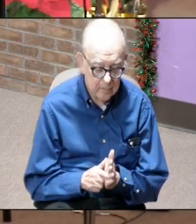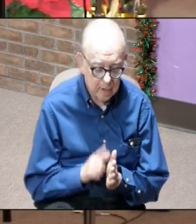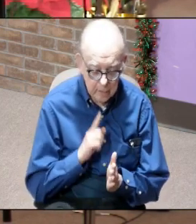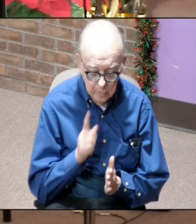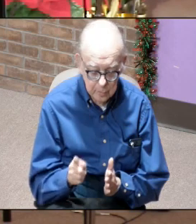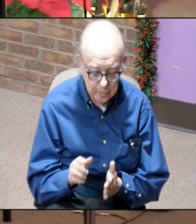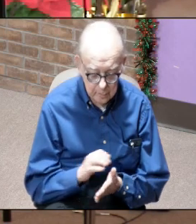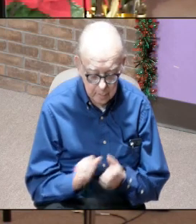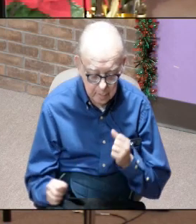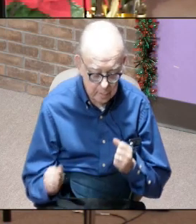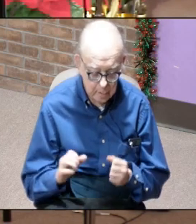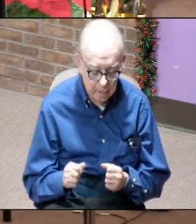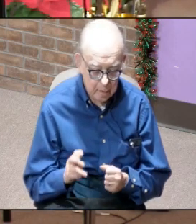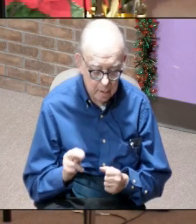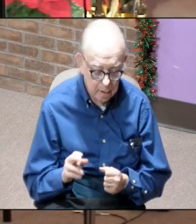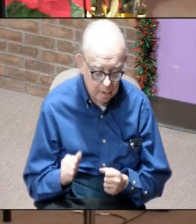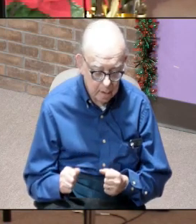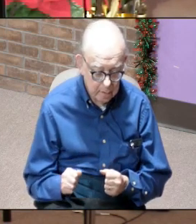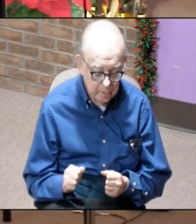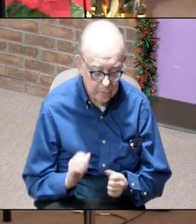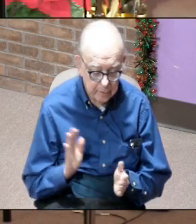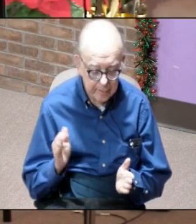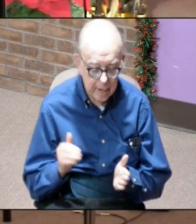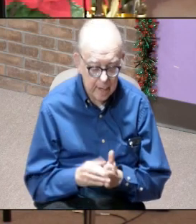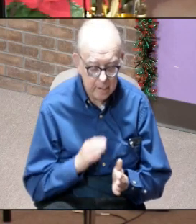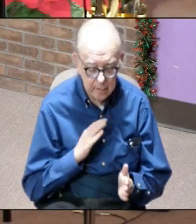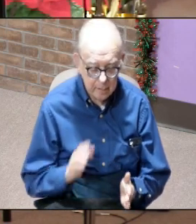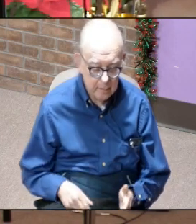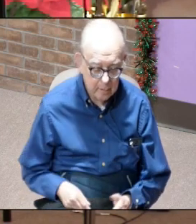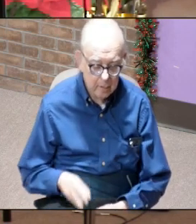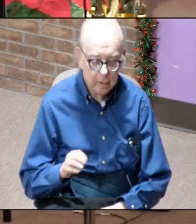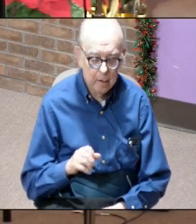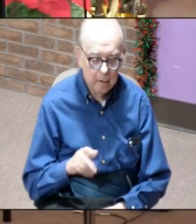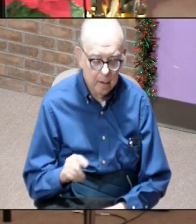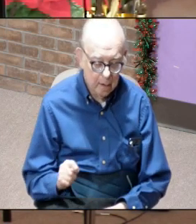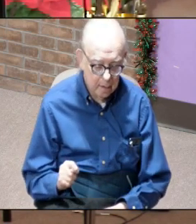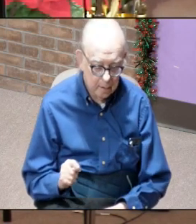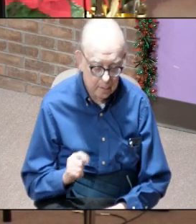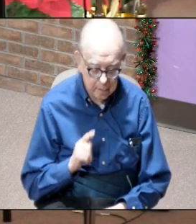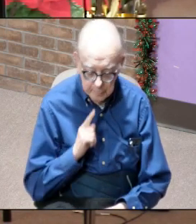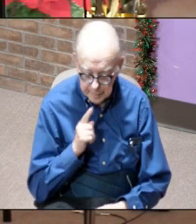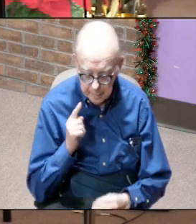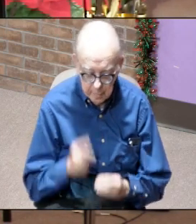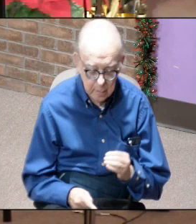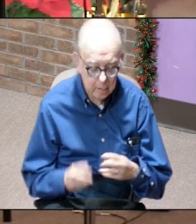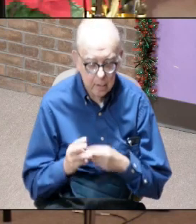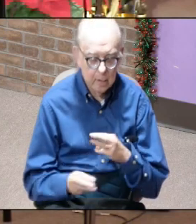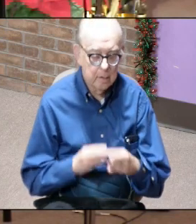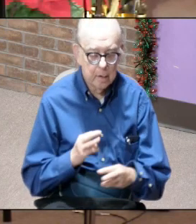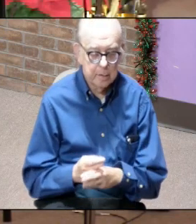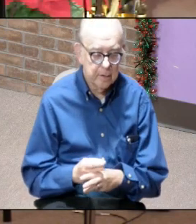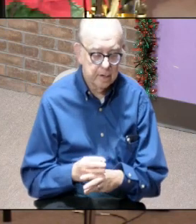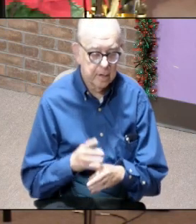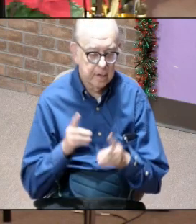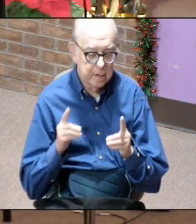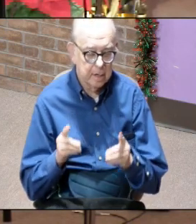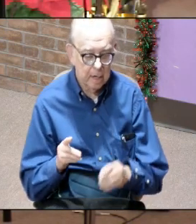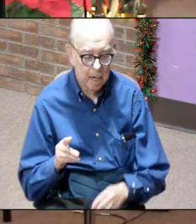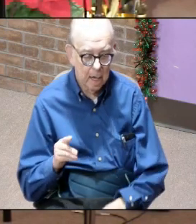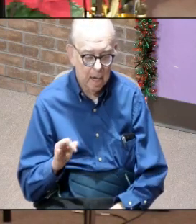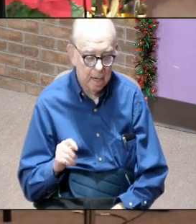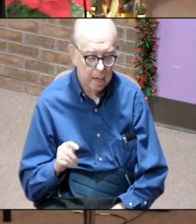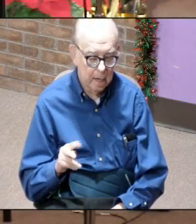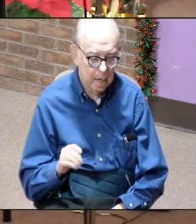destruction. John calls him the Antichrist, the beast. He will be the final world dictator. And